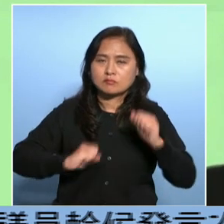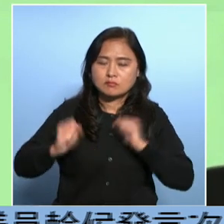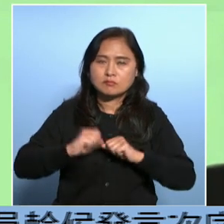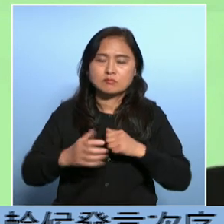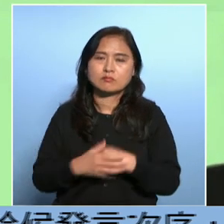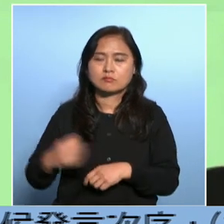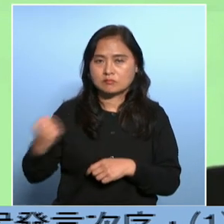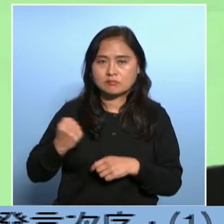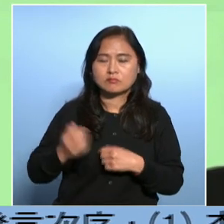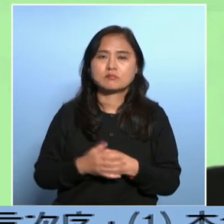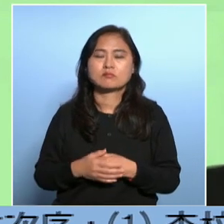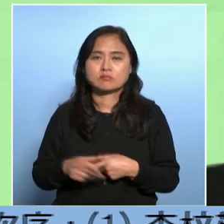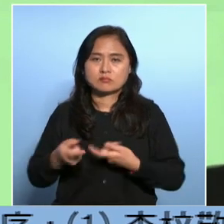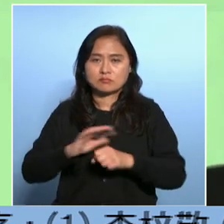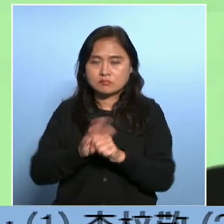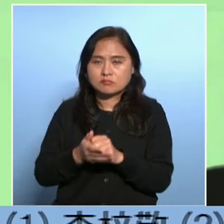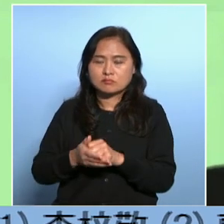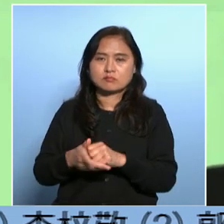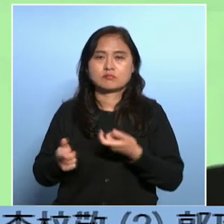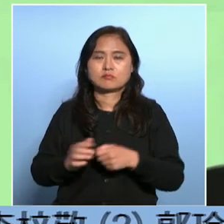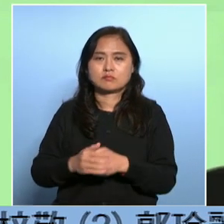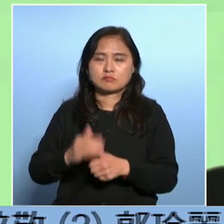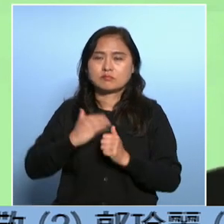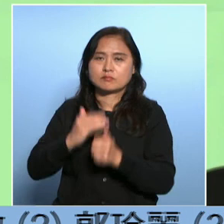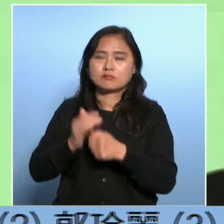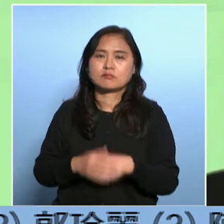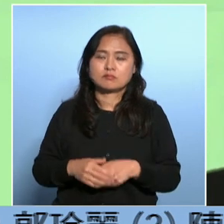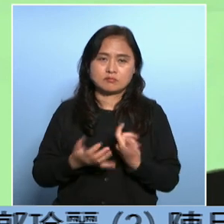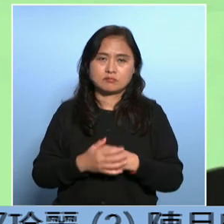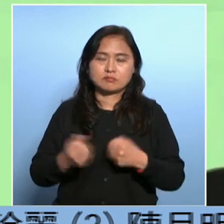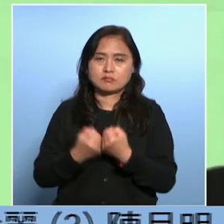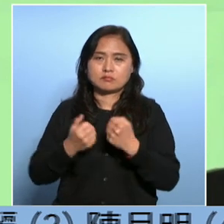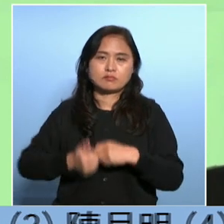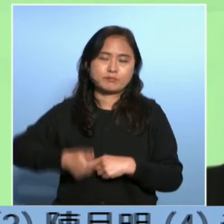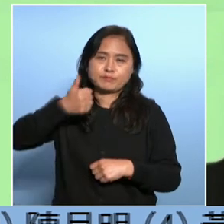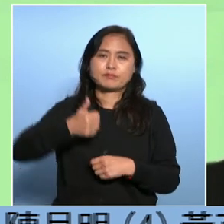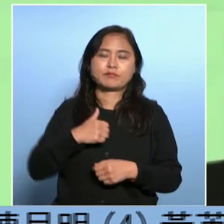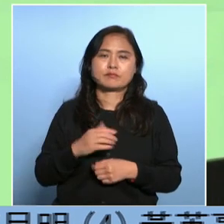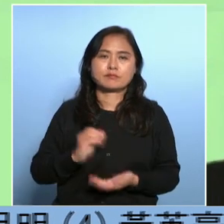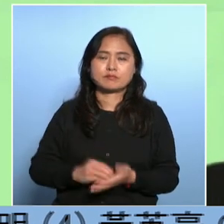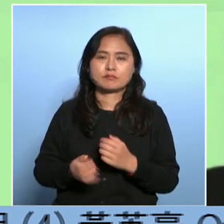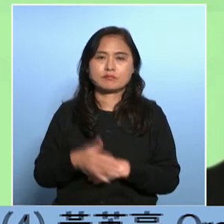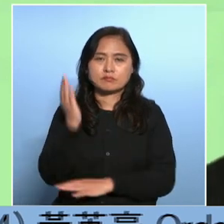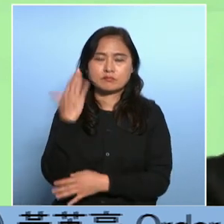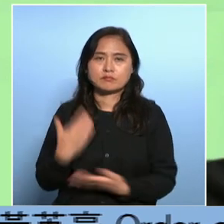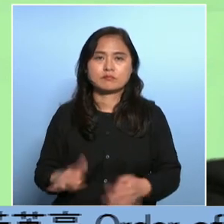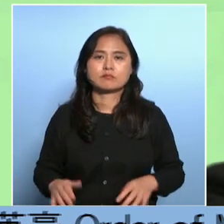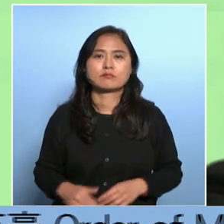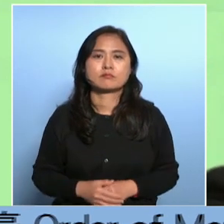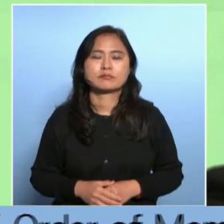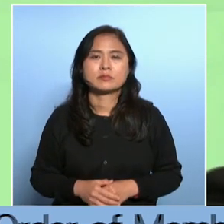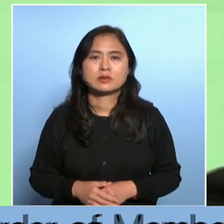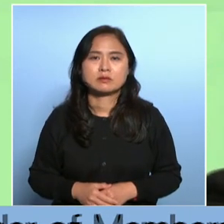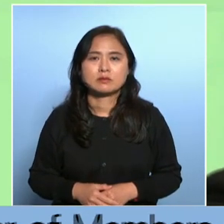with effective solutions and curb the epidemic and win this very difficult war against